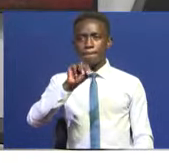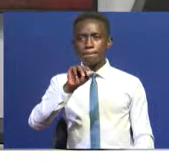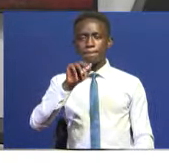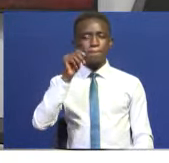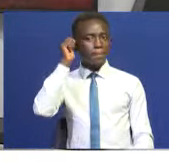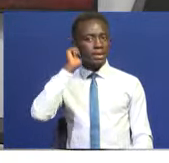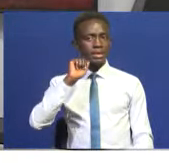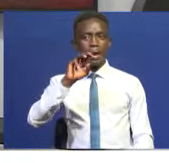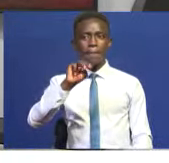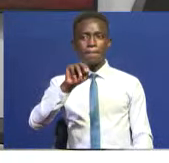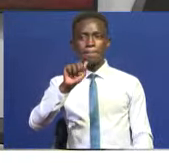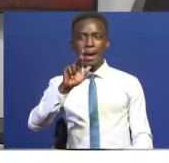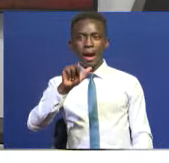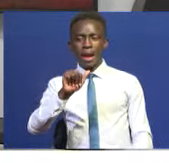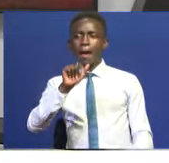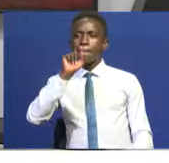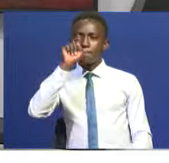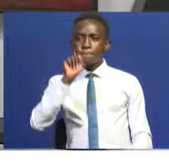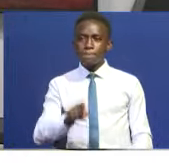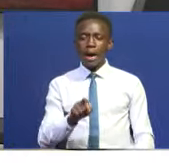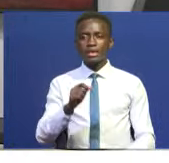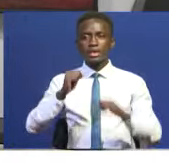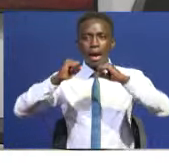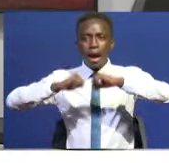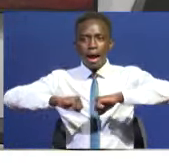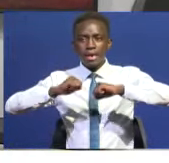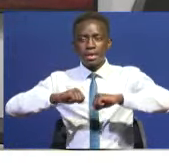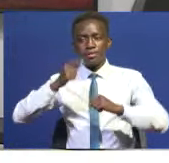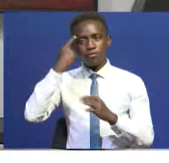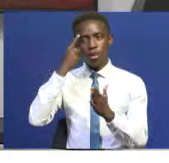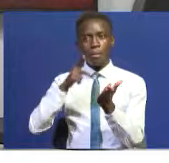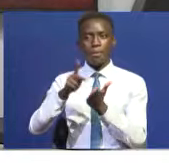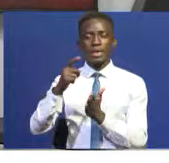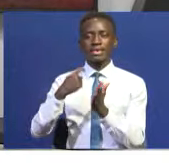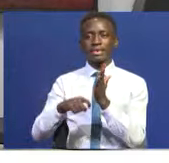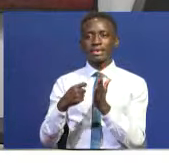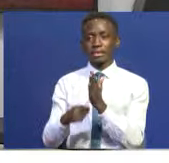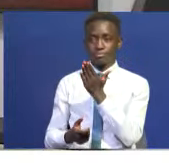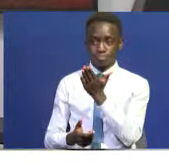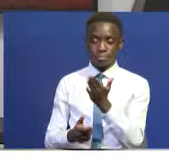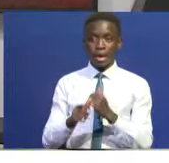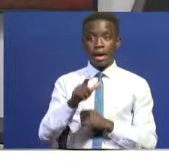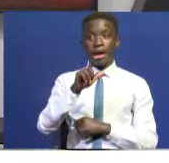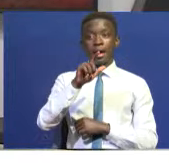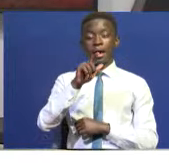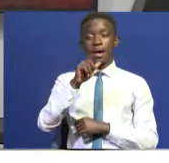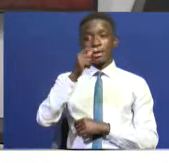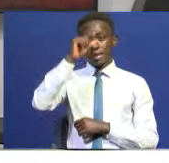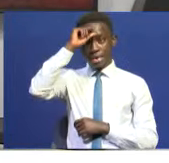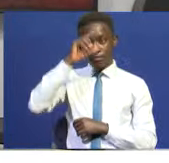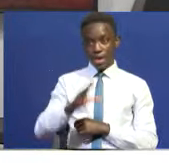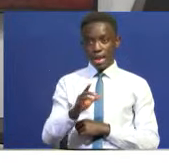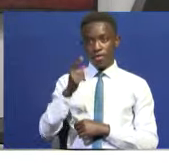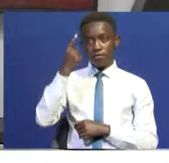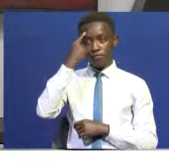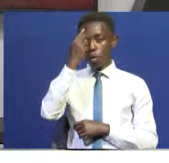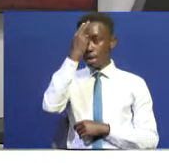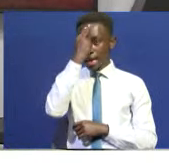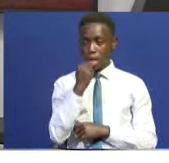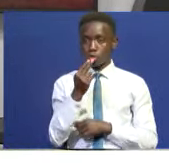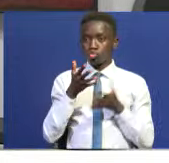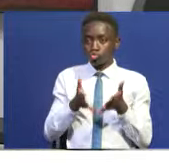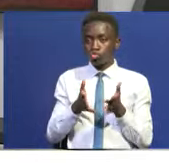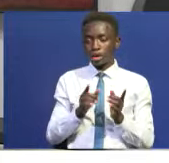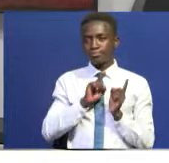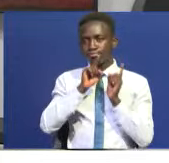a standardized lease agreement for payment of royalties. Narok Governor Patrick Olentutu, who appeared before the Senate Trade and